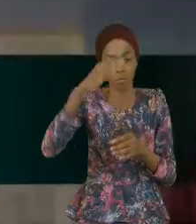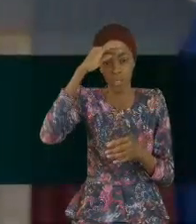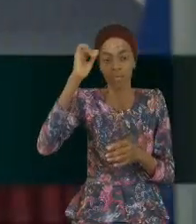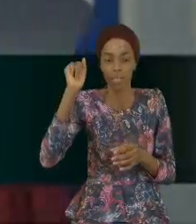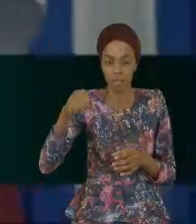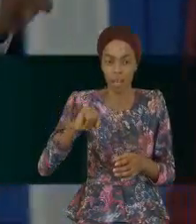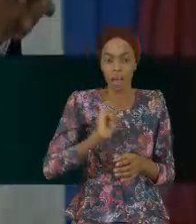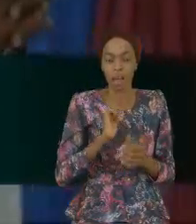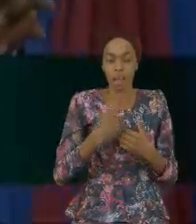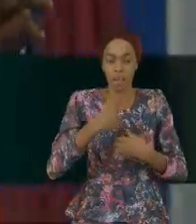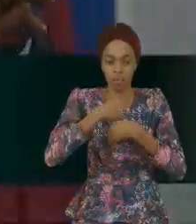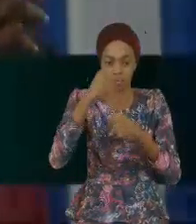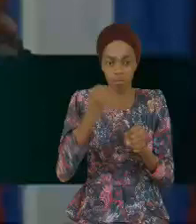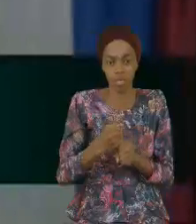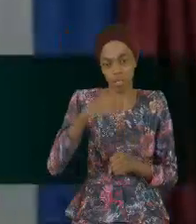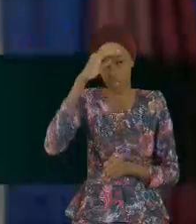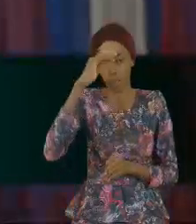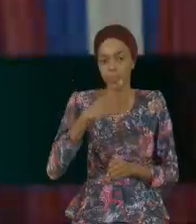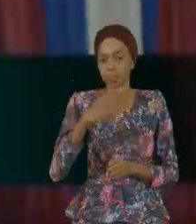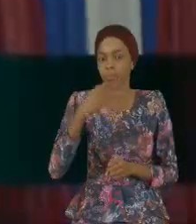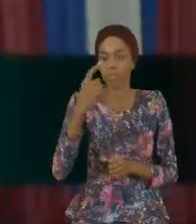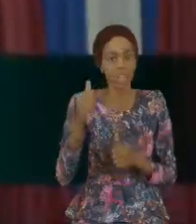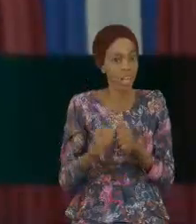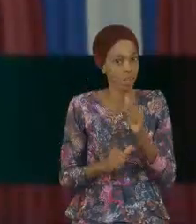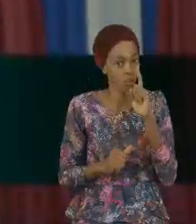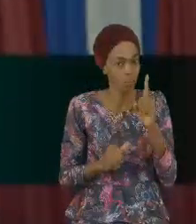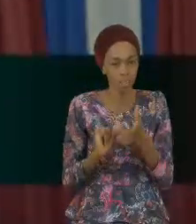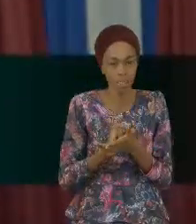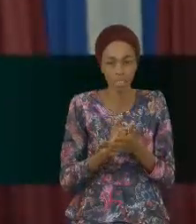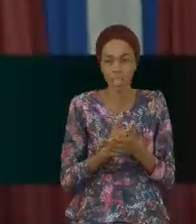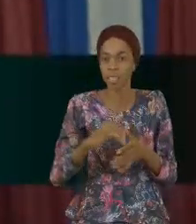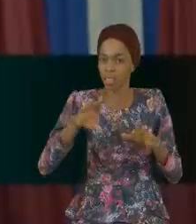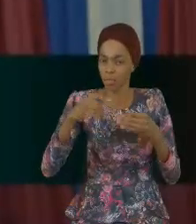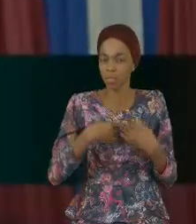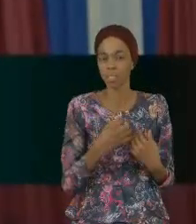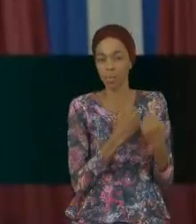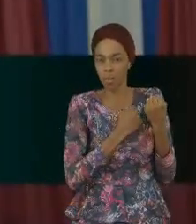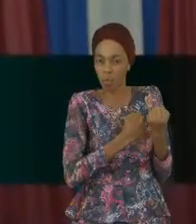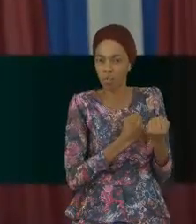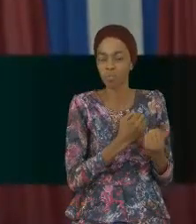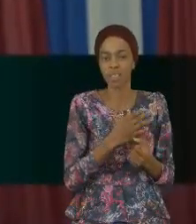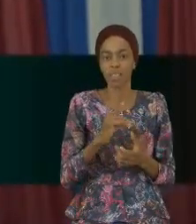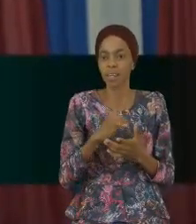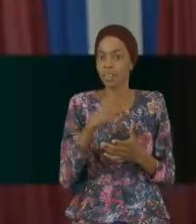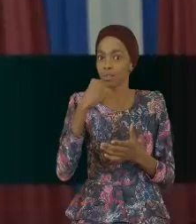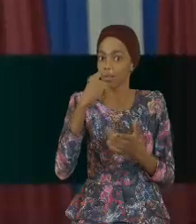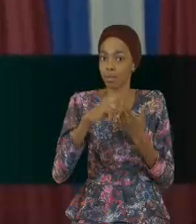have made him. And he says, everyone, that gives me the confidence and the courage and the conviction to